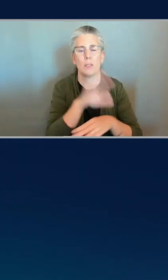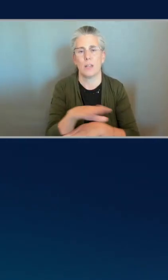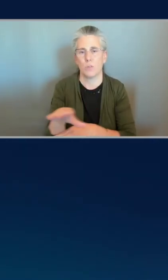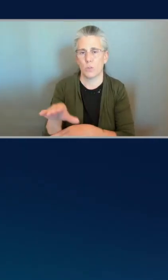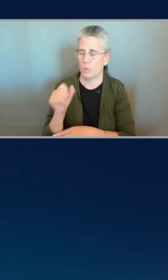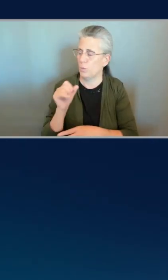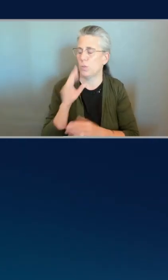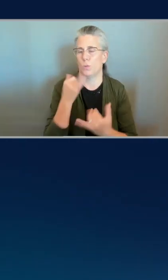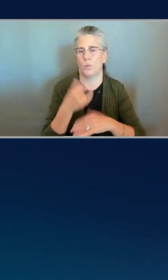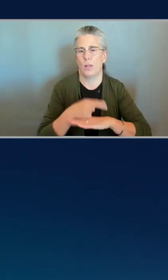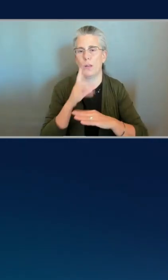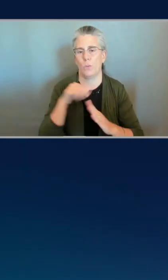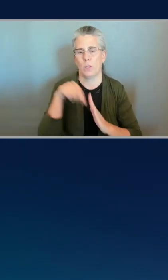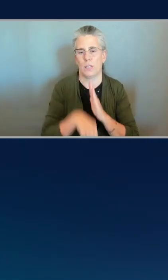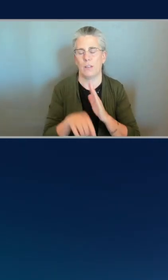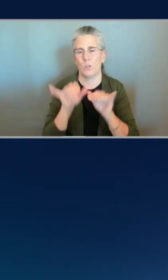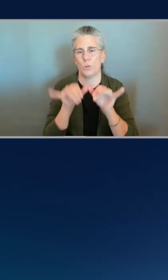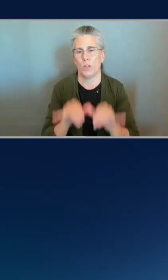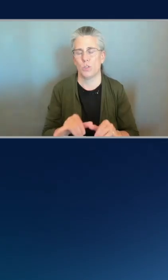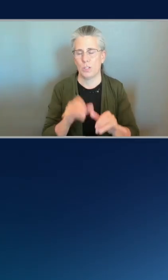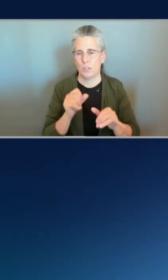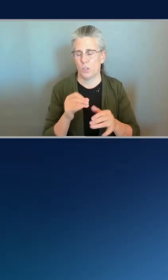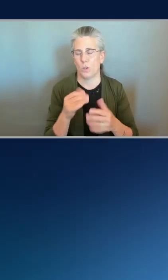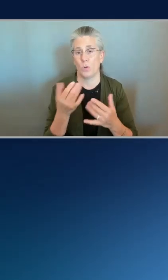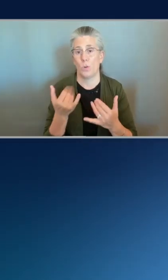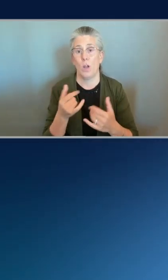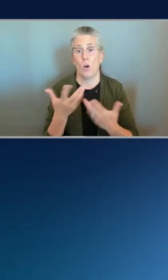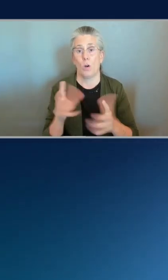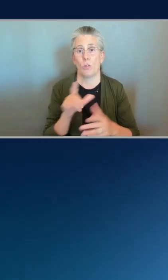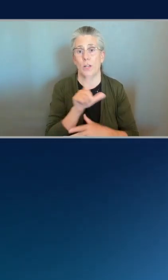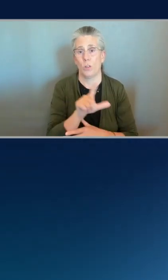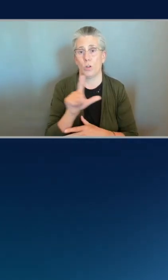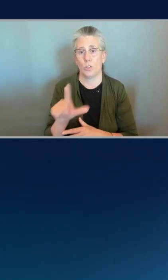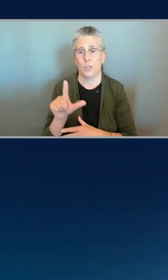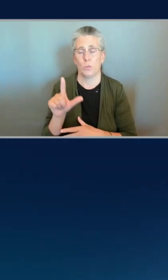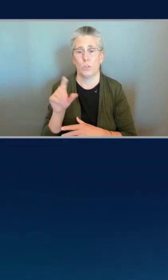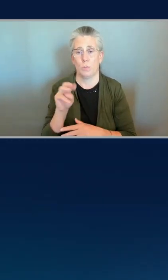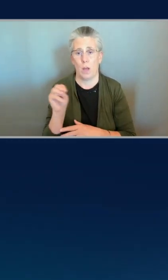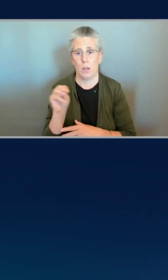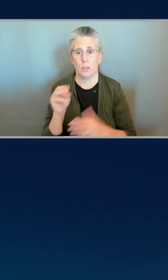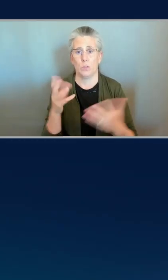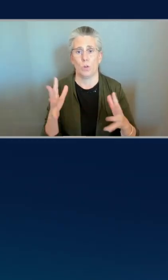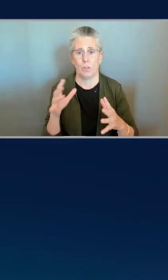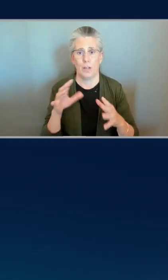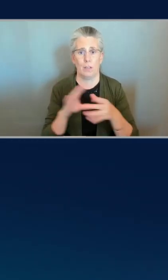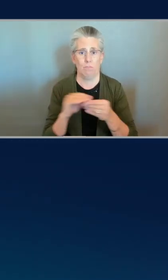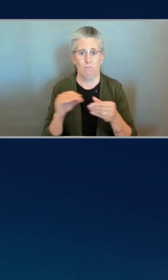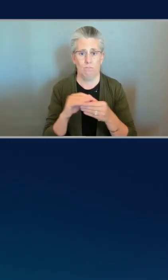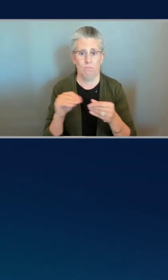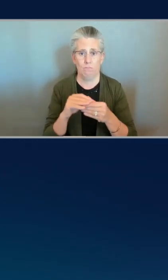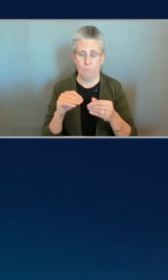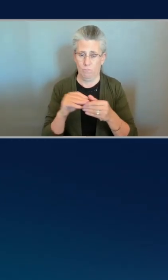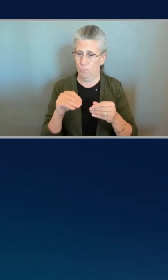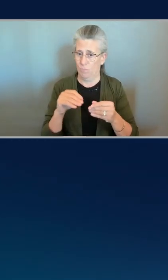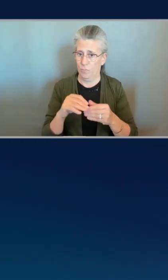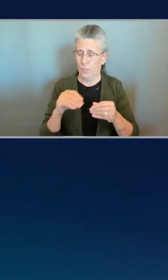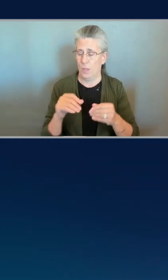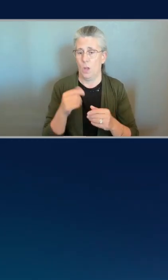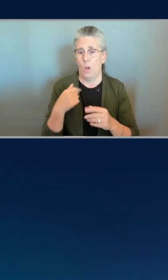about large language models, so if you didn't check that out, hopefully they can catch it on the replay. Hopefully. And we are streaming over